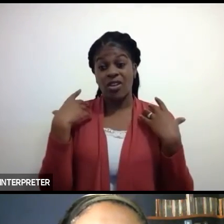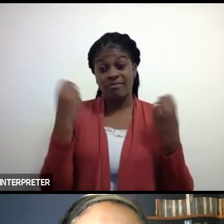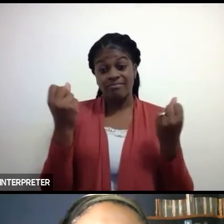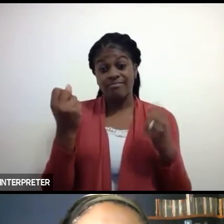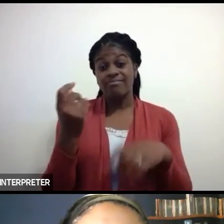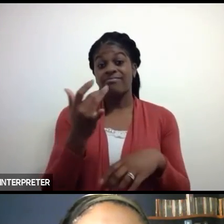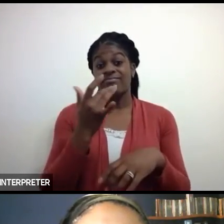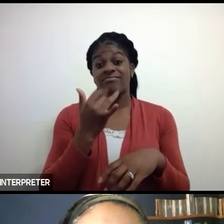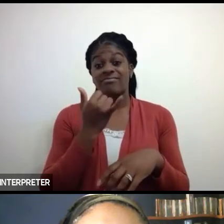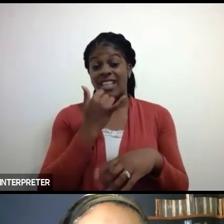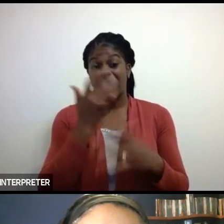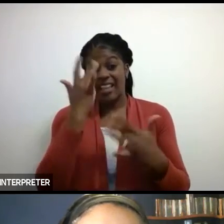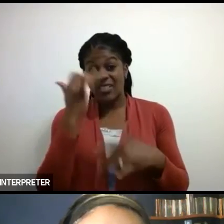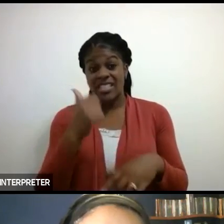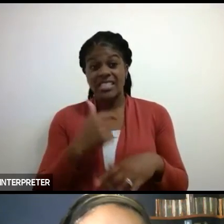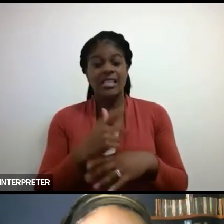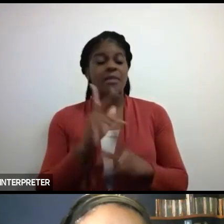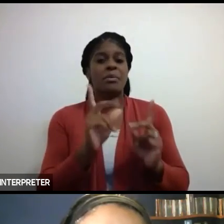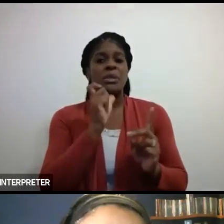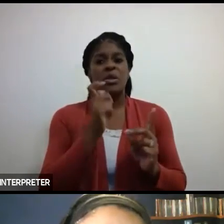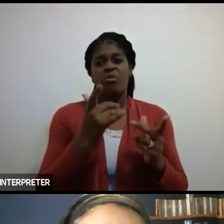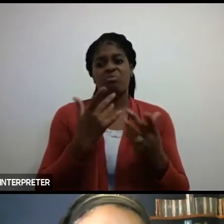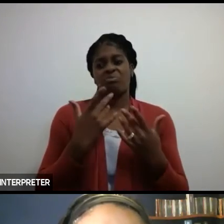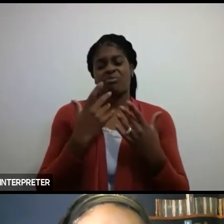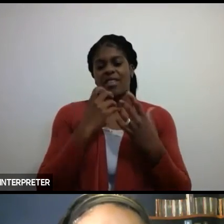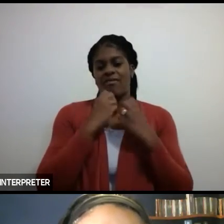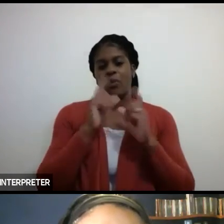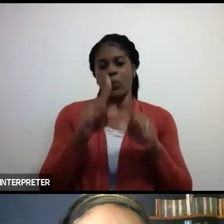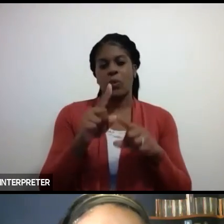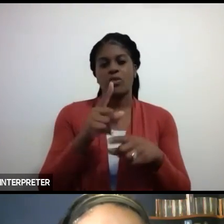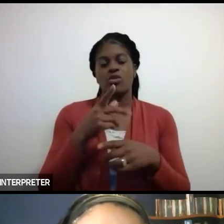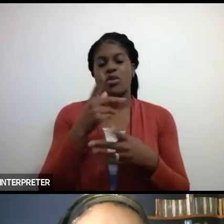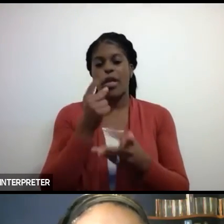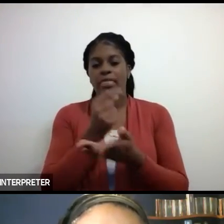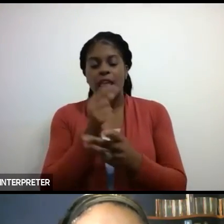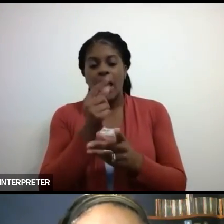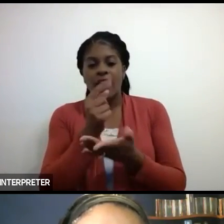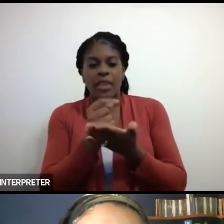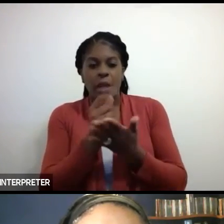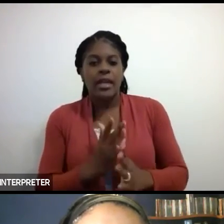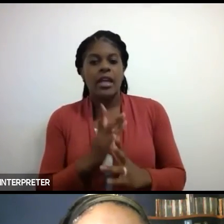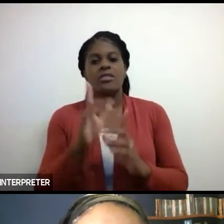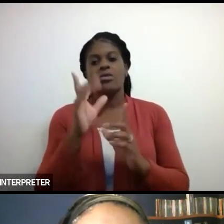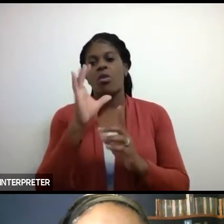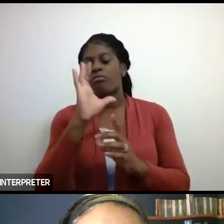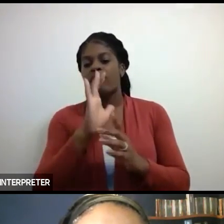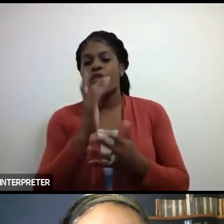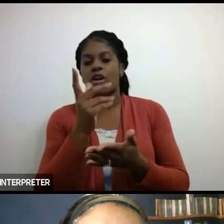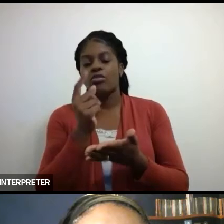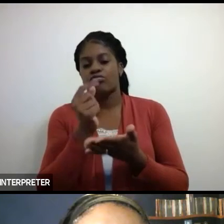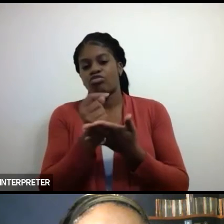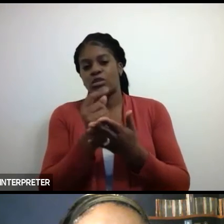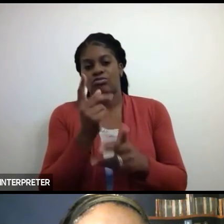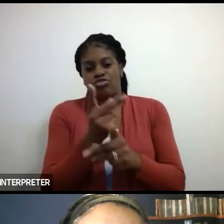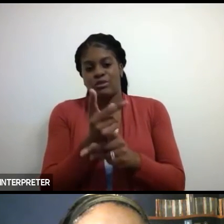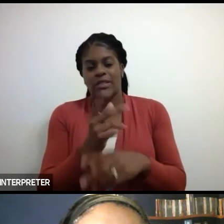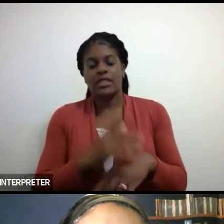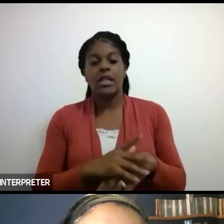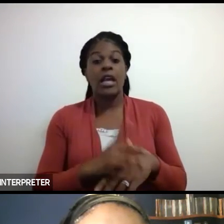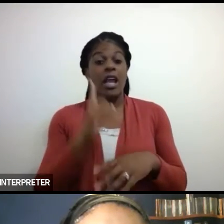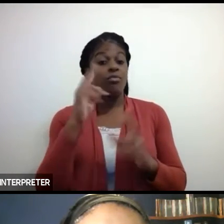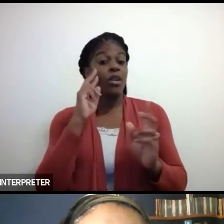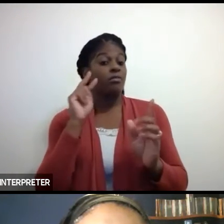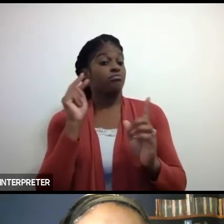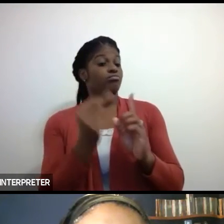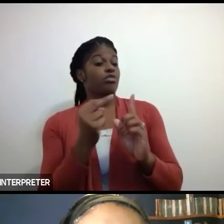not value going to a therapist or going to seek treatment. But I think if we think about it from a systems level, you know,